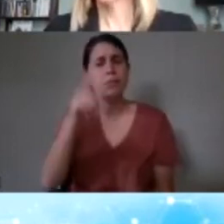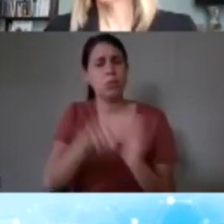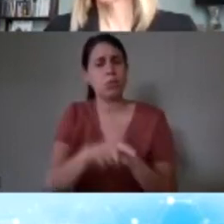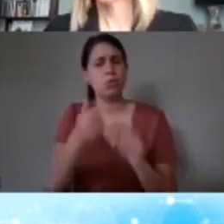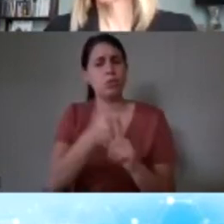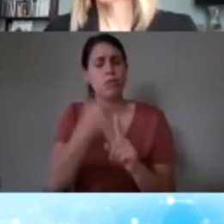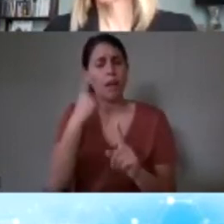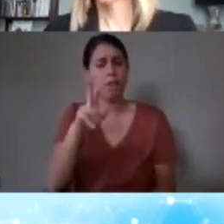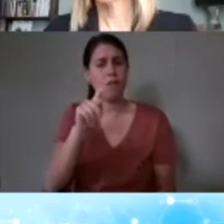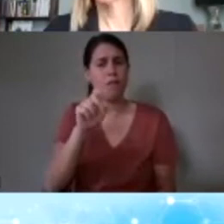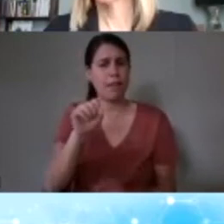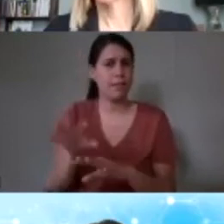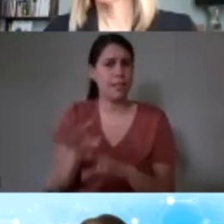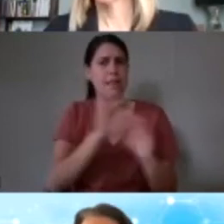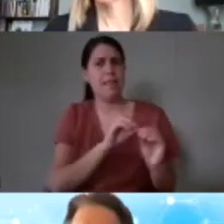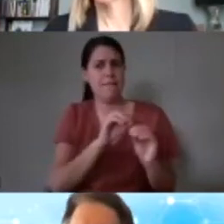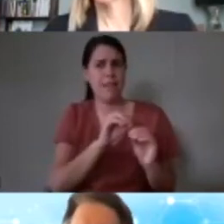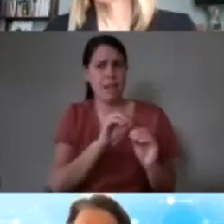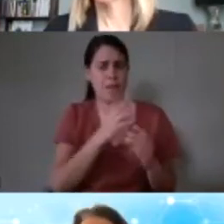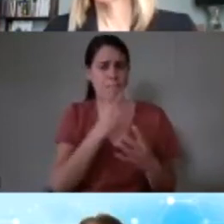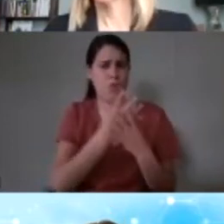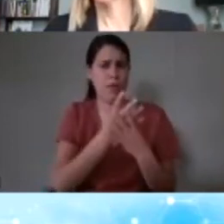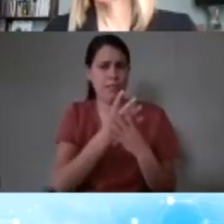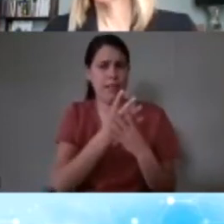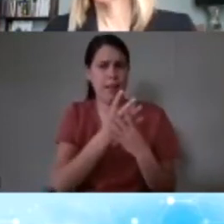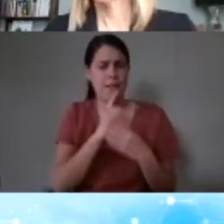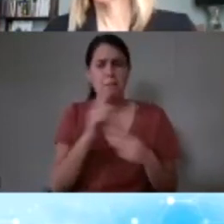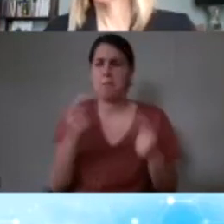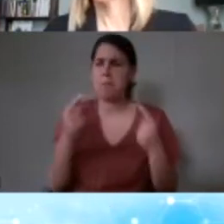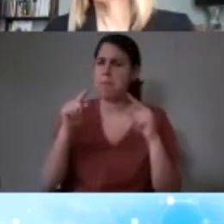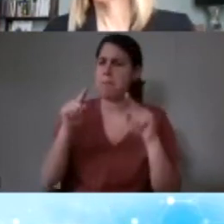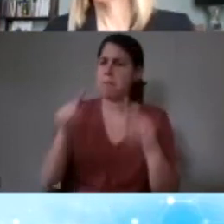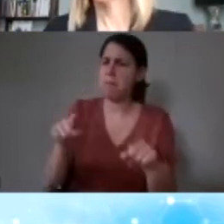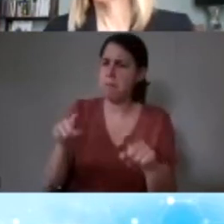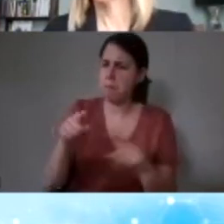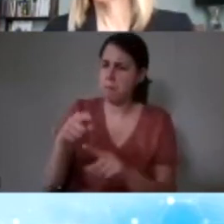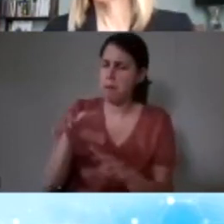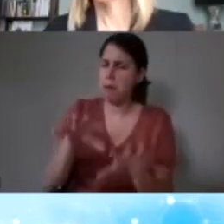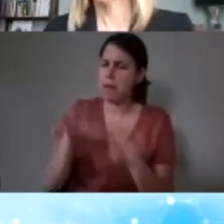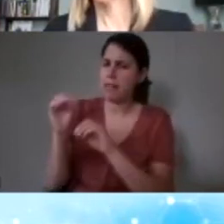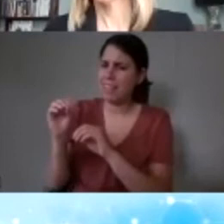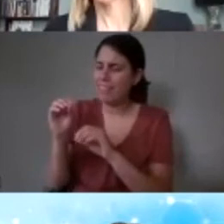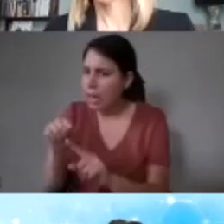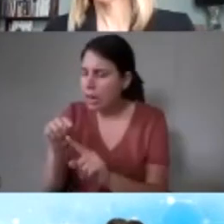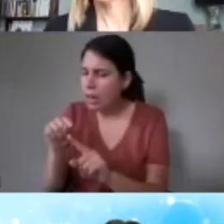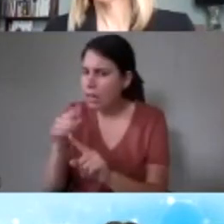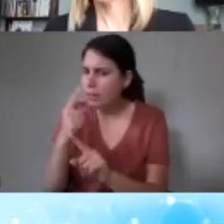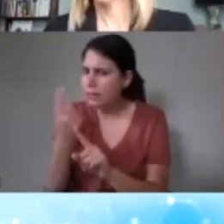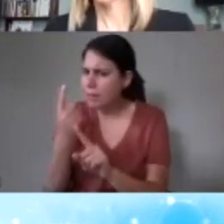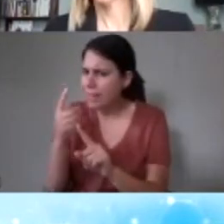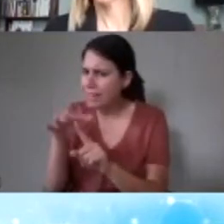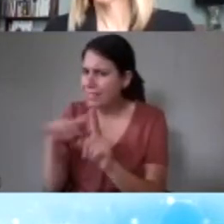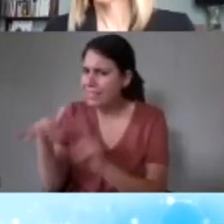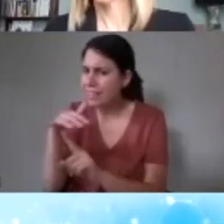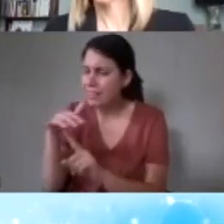veterans leaving prisons is similar to those leaving domiciliary settings. Is that your impression? And domiciliary